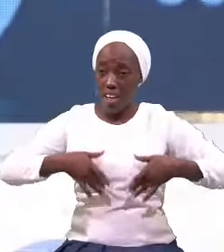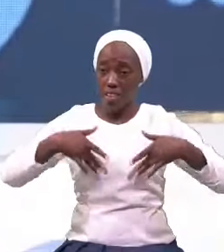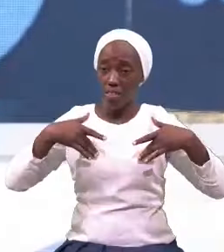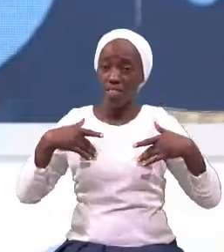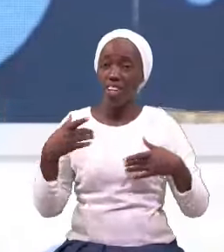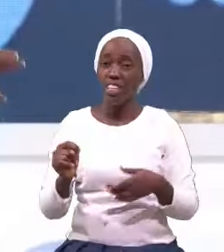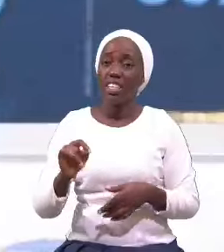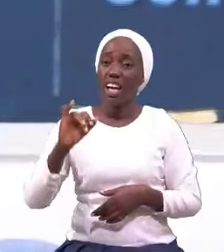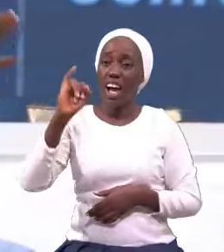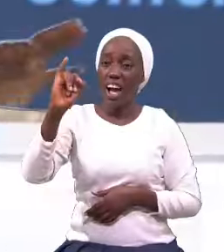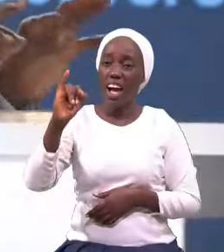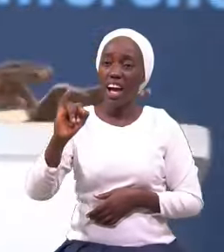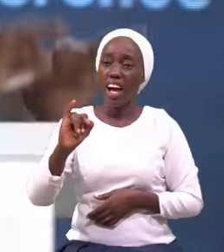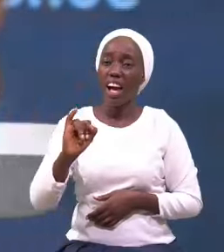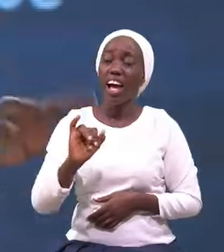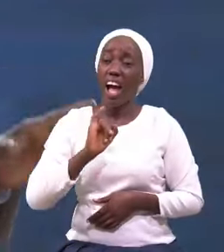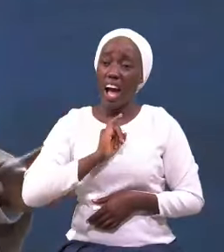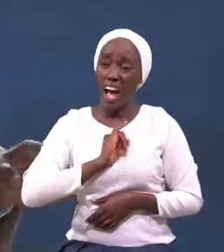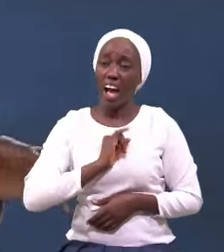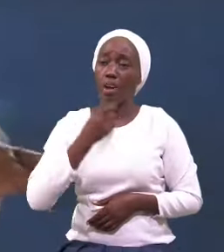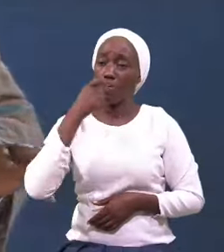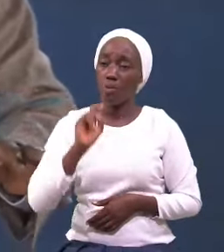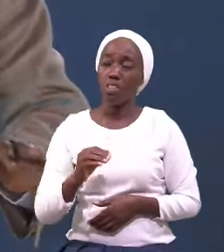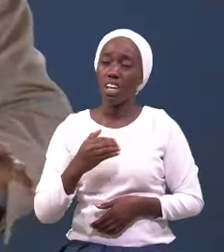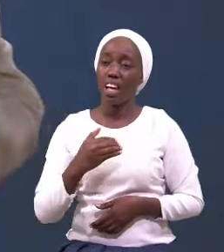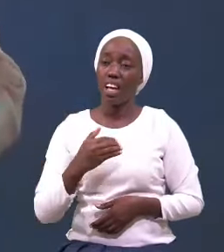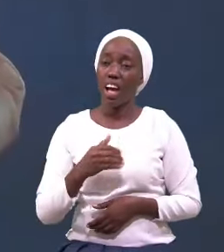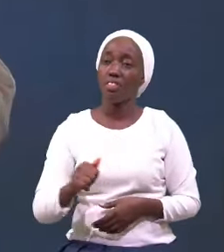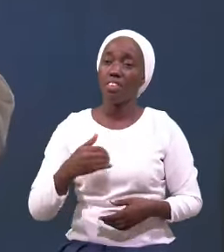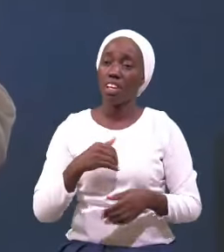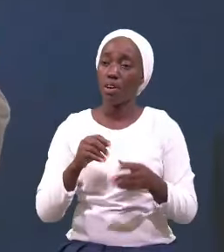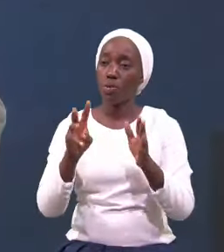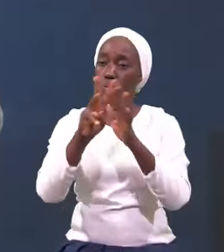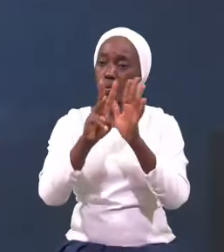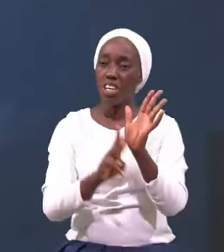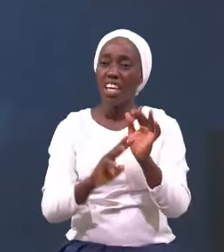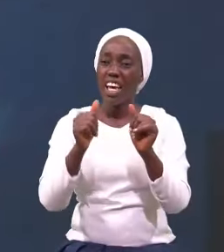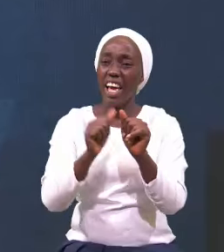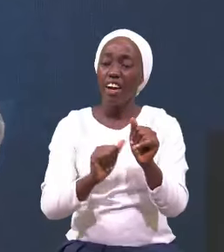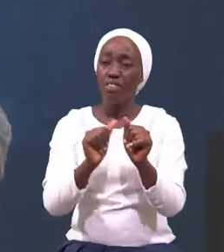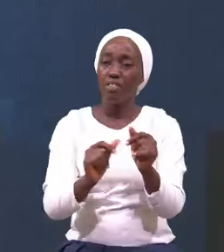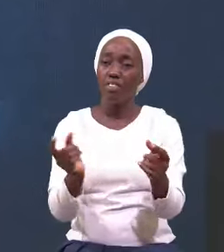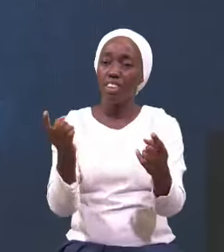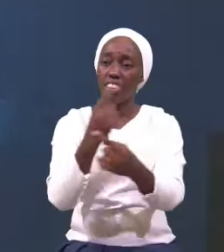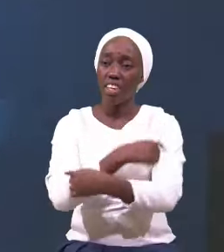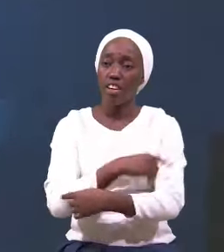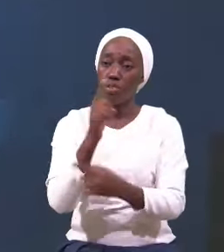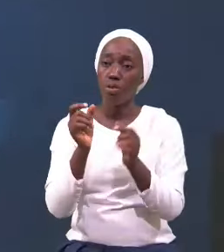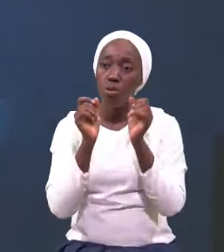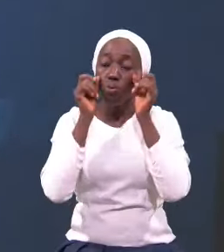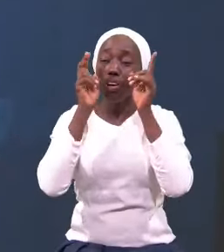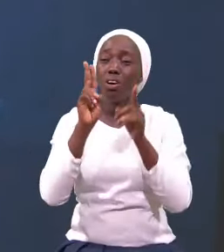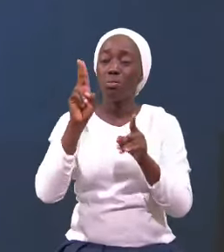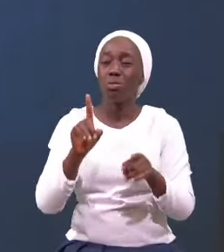I must have a will. Every day you wake up, you are